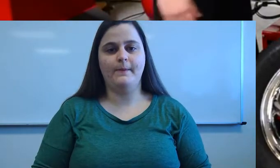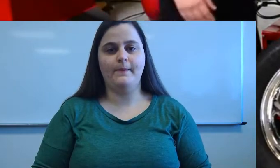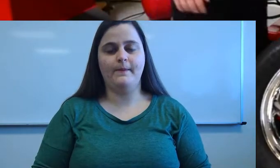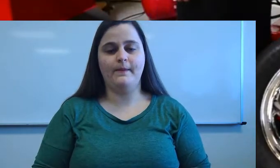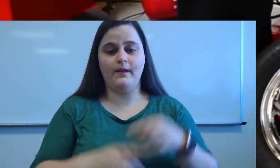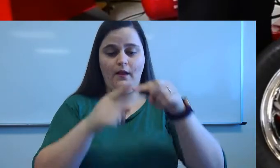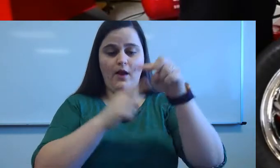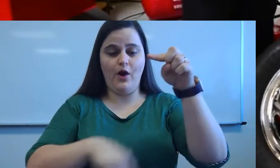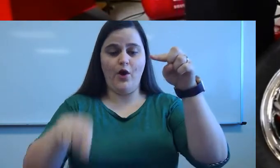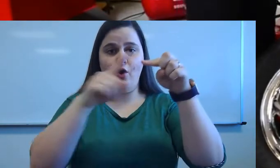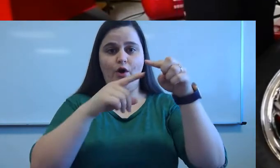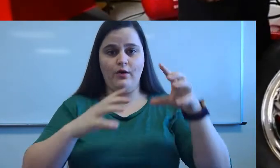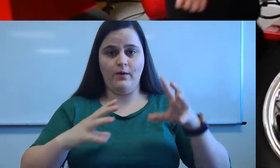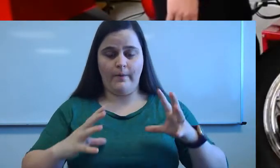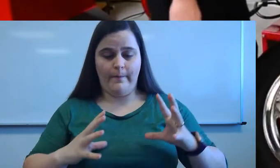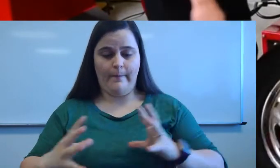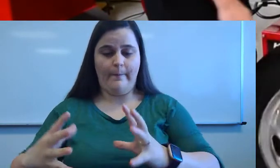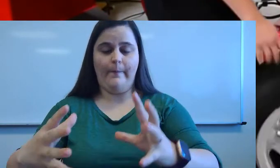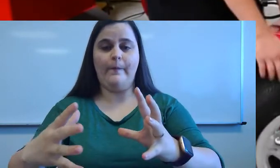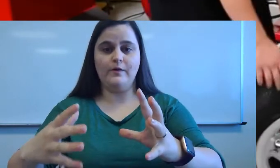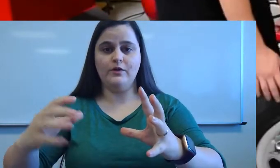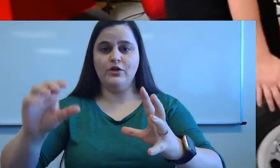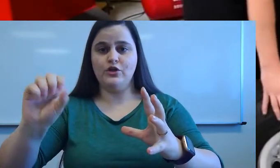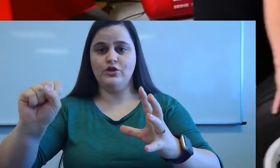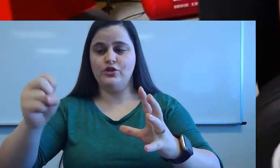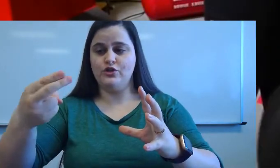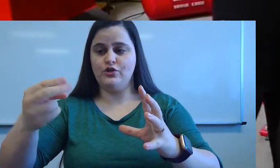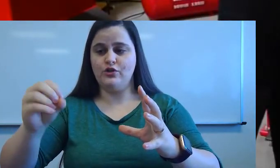And we're going to roll this tire over to the shovel.